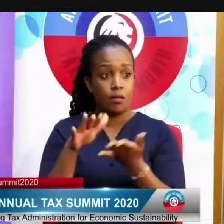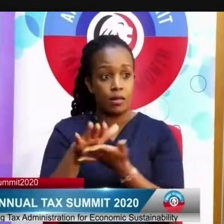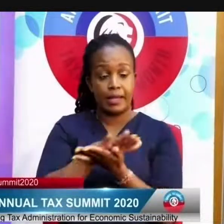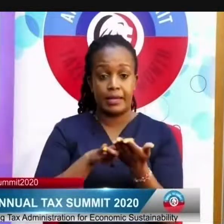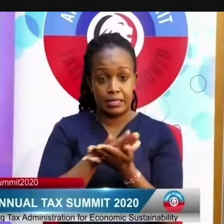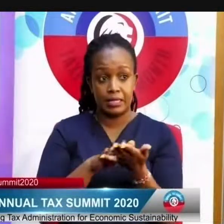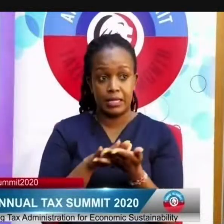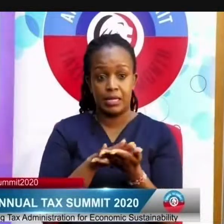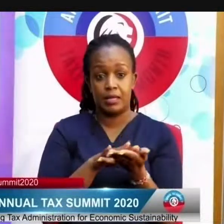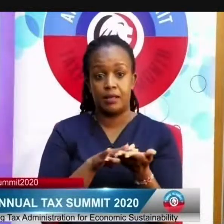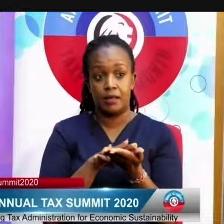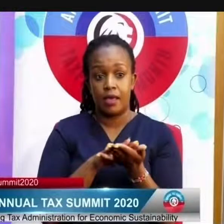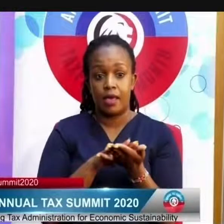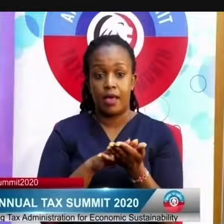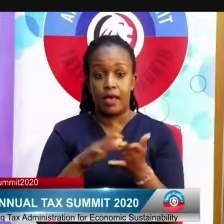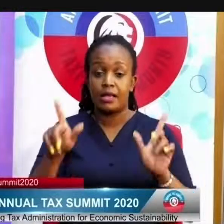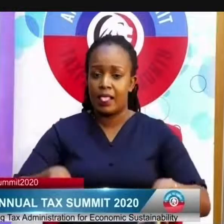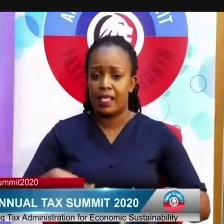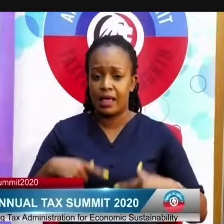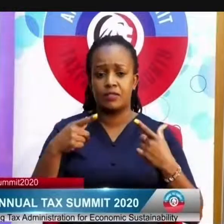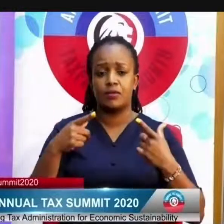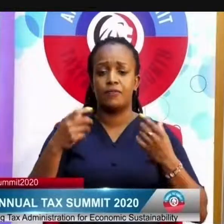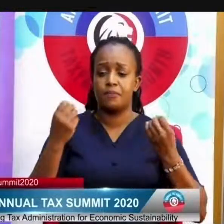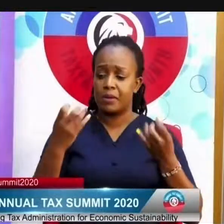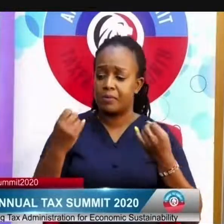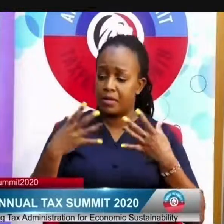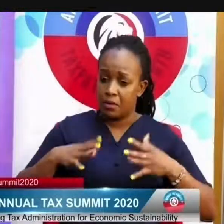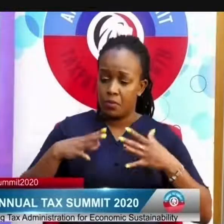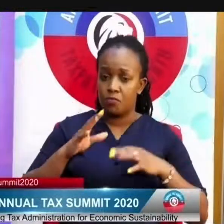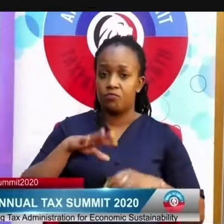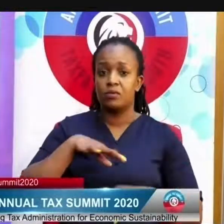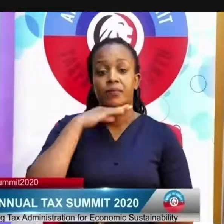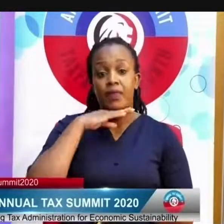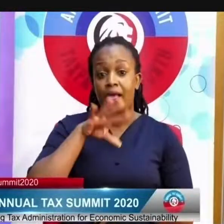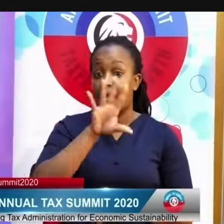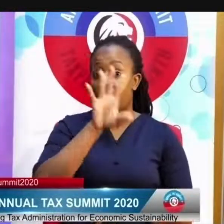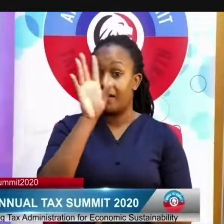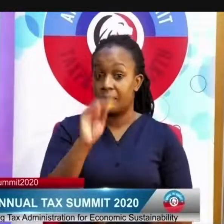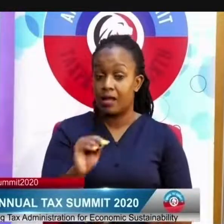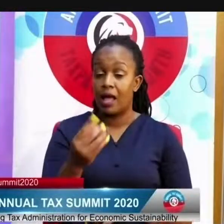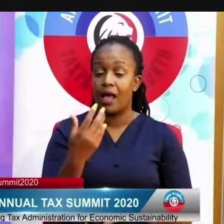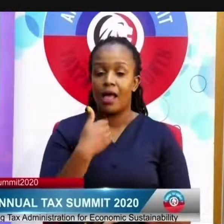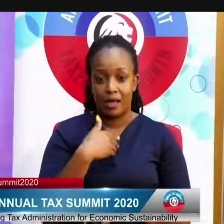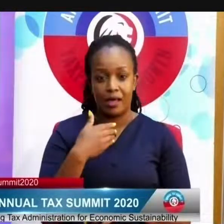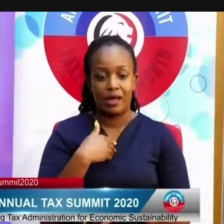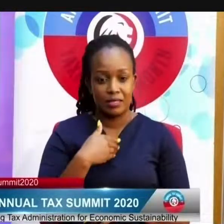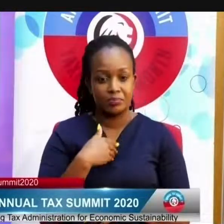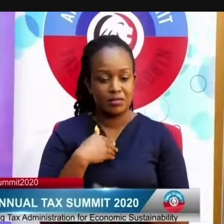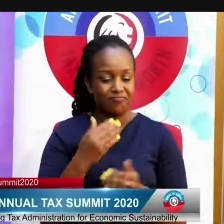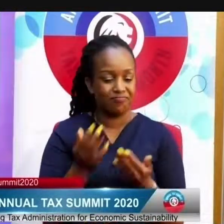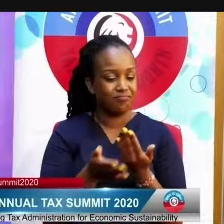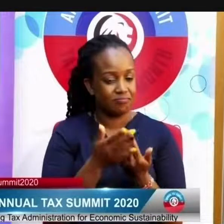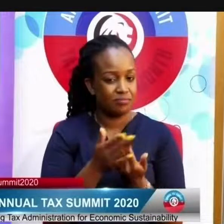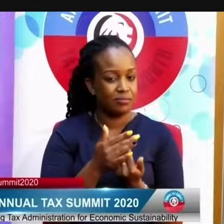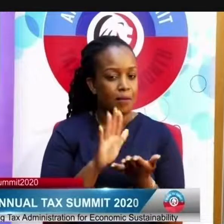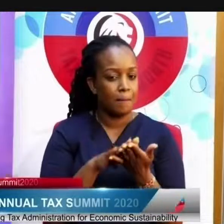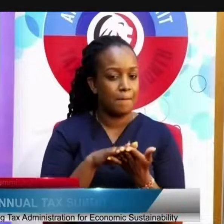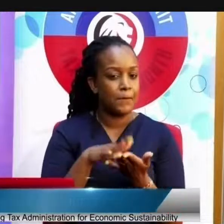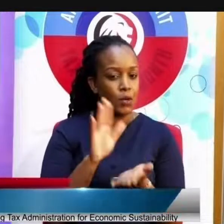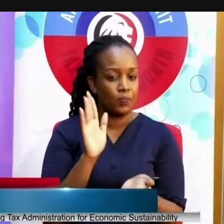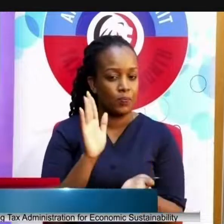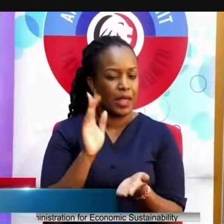globally, Africa was spared a big amount of the numbers. I think some of the big numbers are coming from South